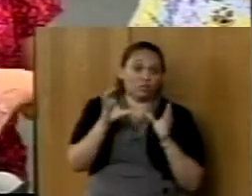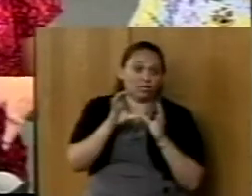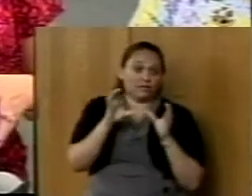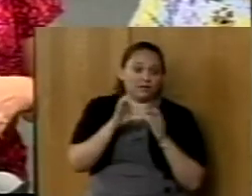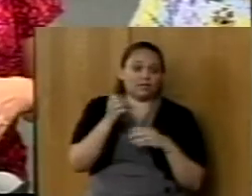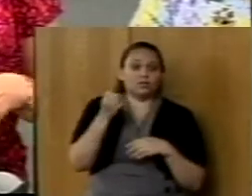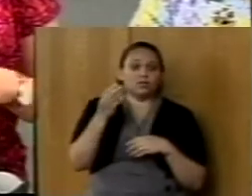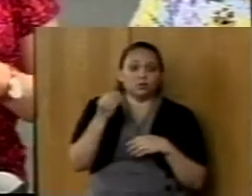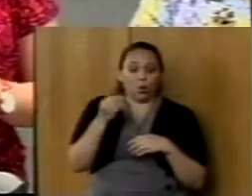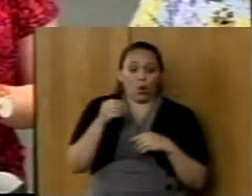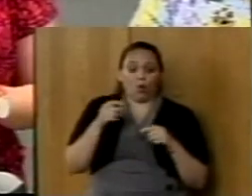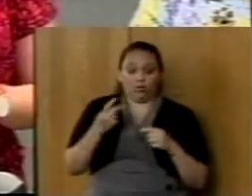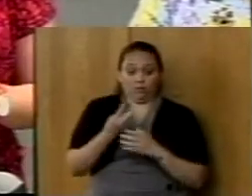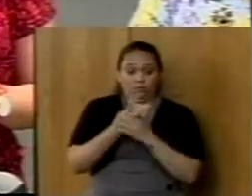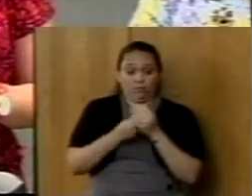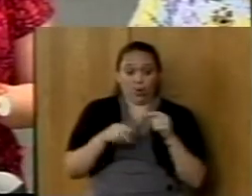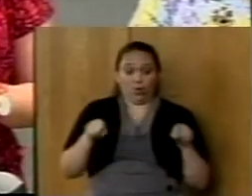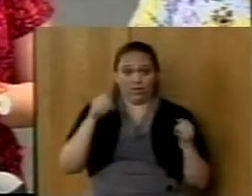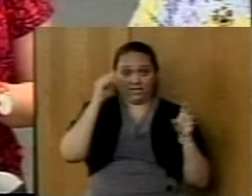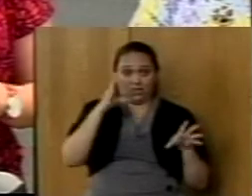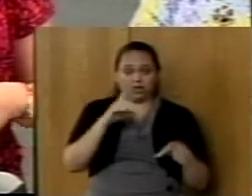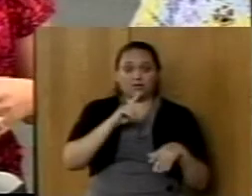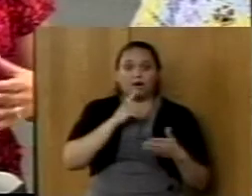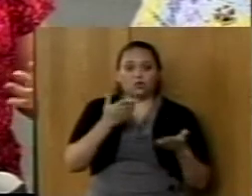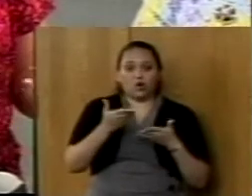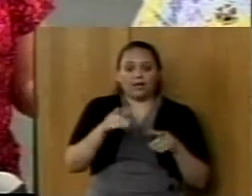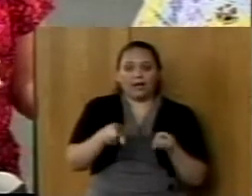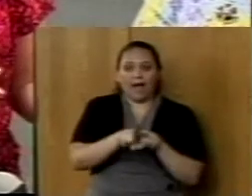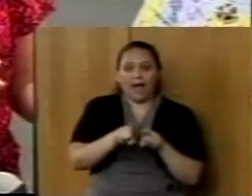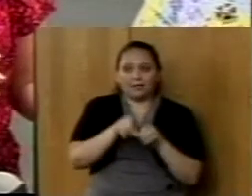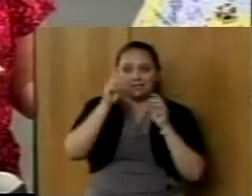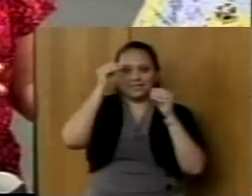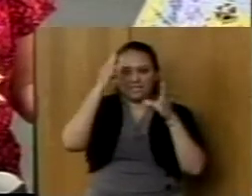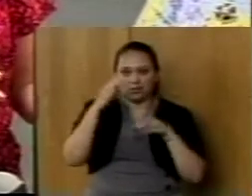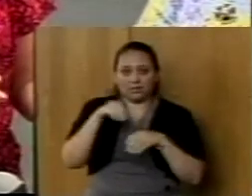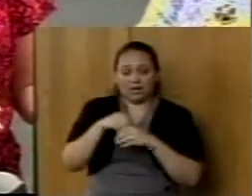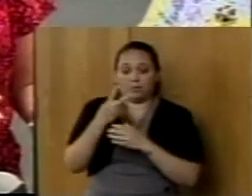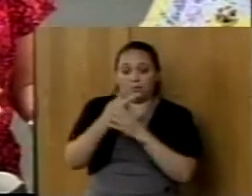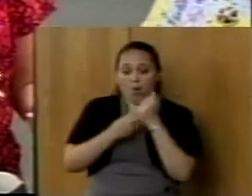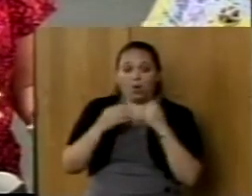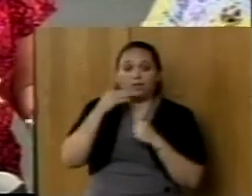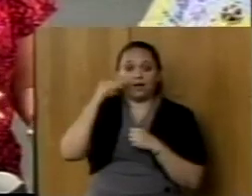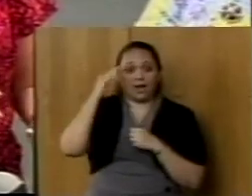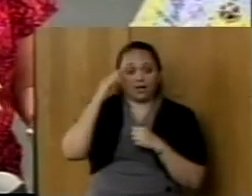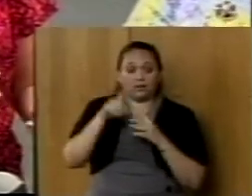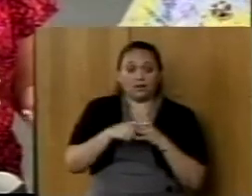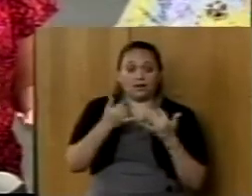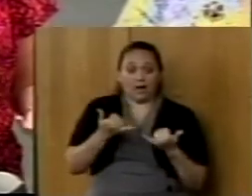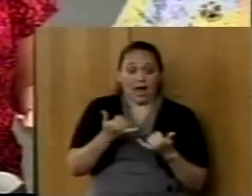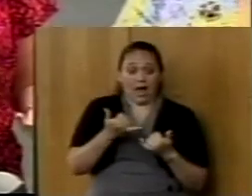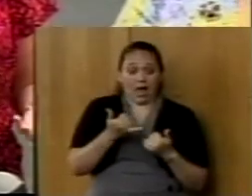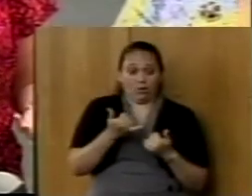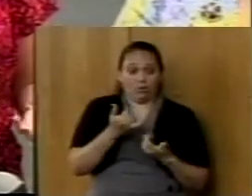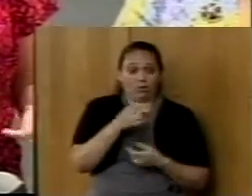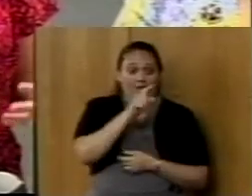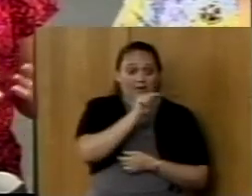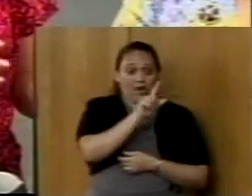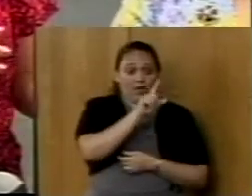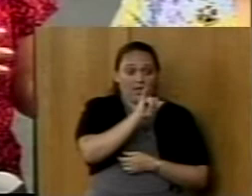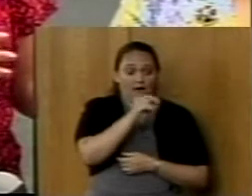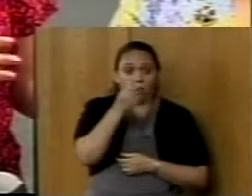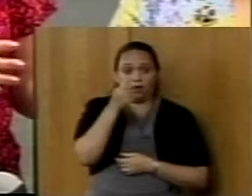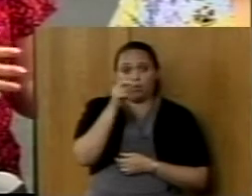they are serving as our teachers of the 2 Head Starts. So in terms of the TLI grant now, we are now